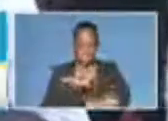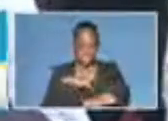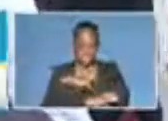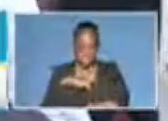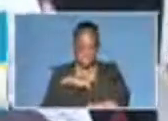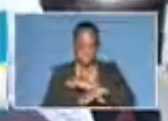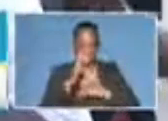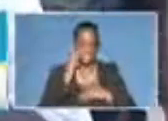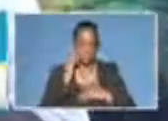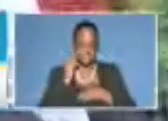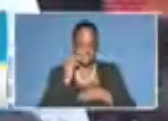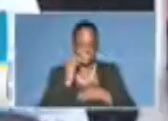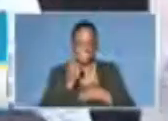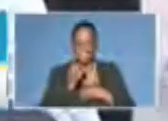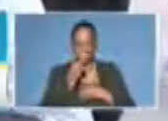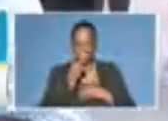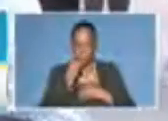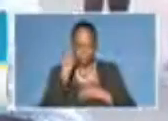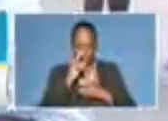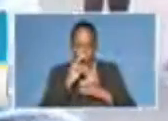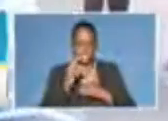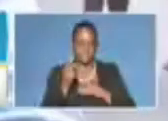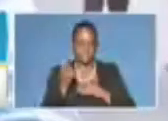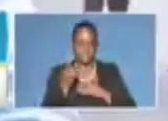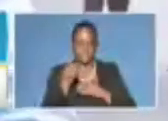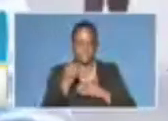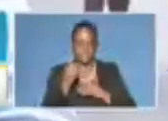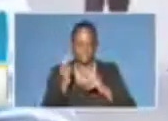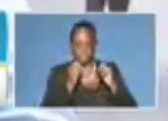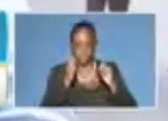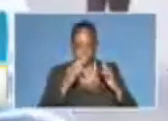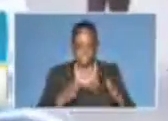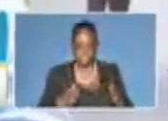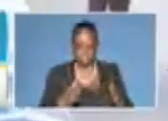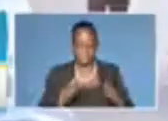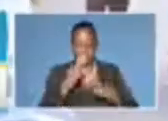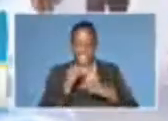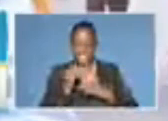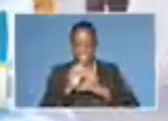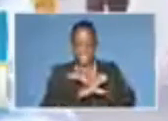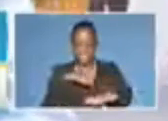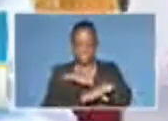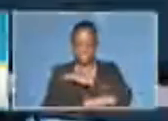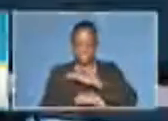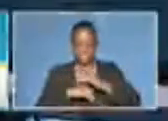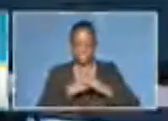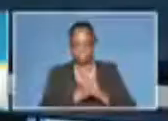authentic experience of boost for tourism and the local economy. Here on Bay Street, Desmond Saunders of Bahamas